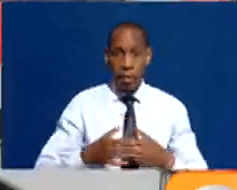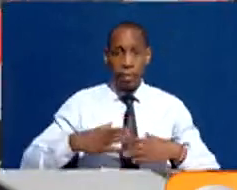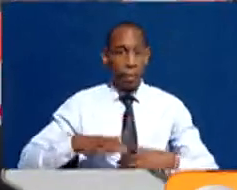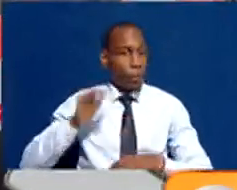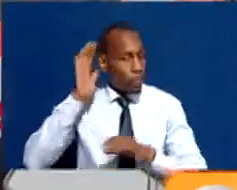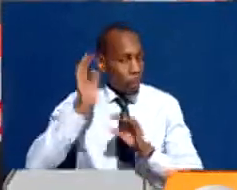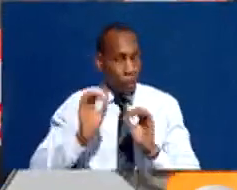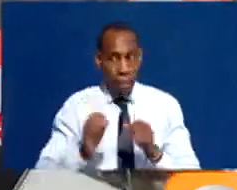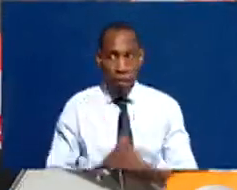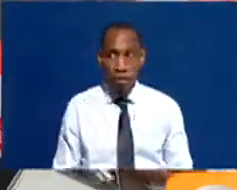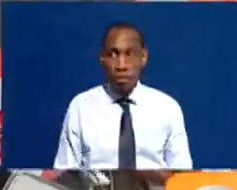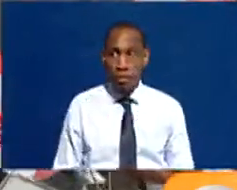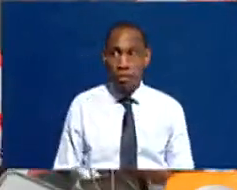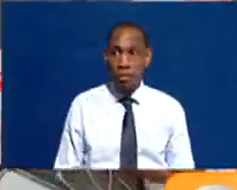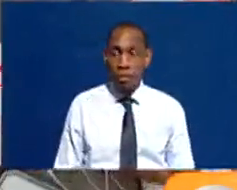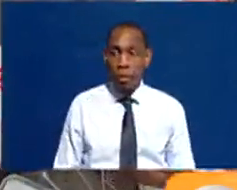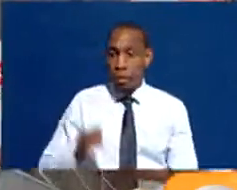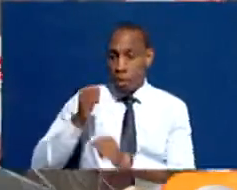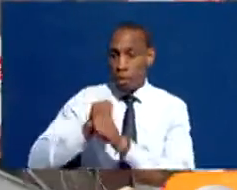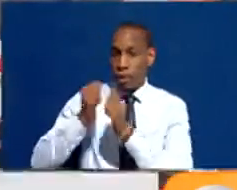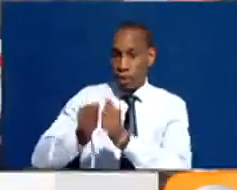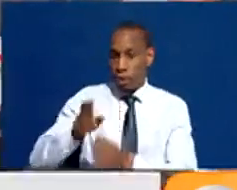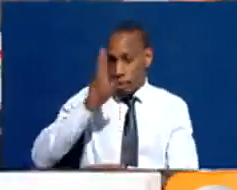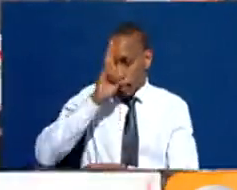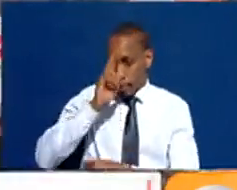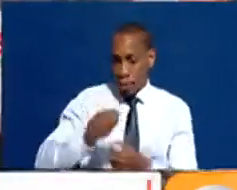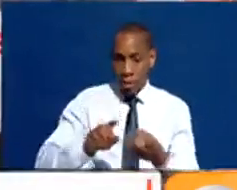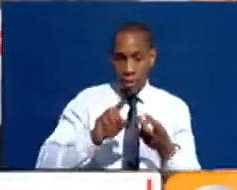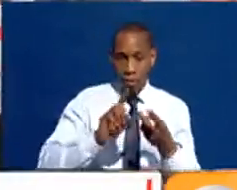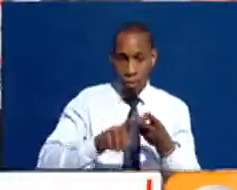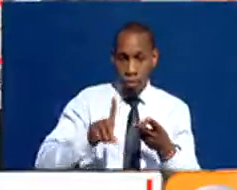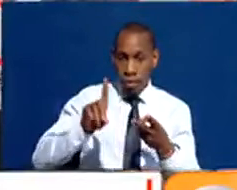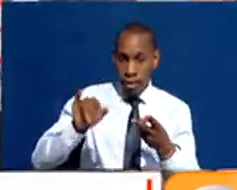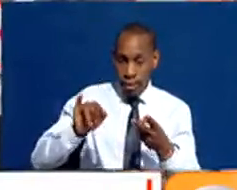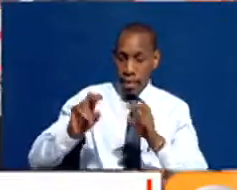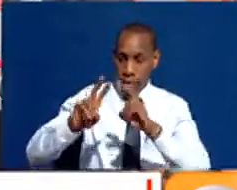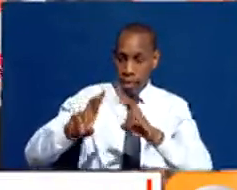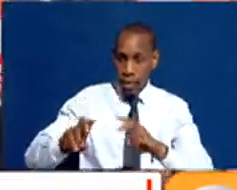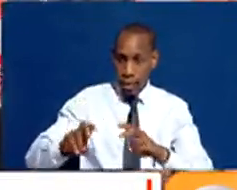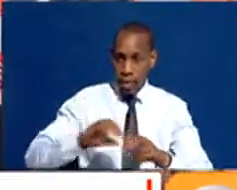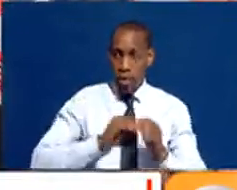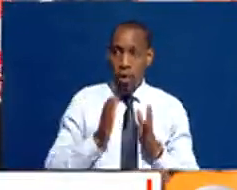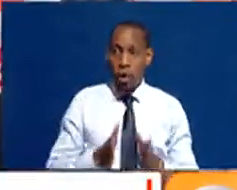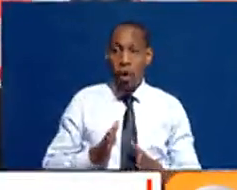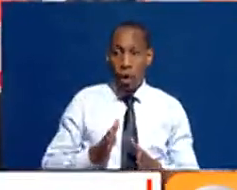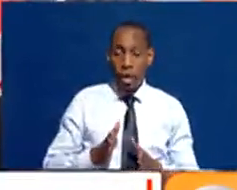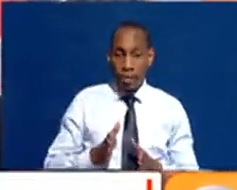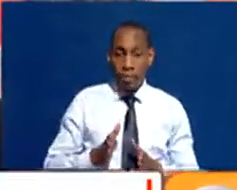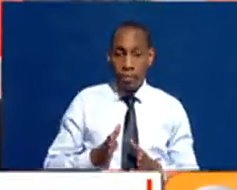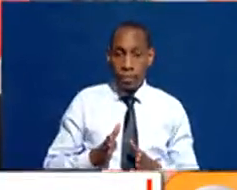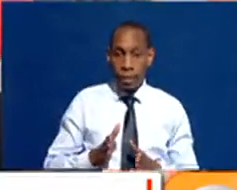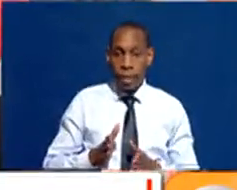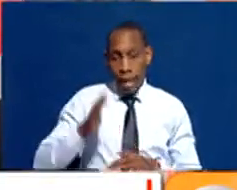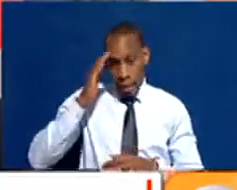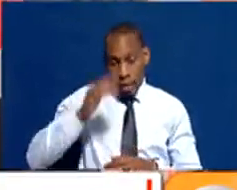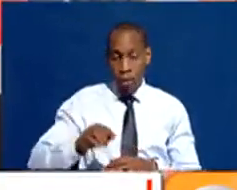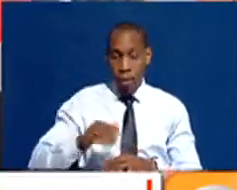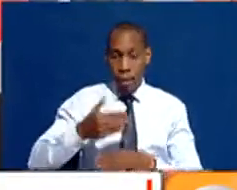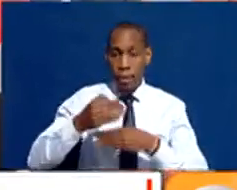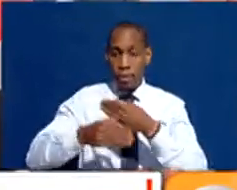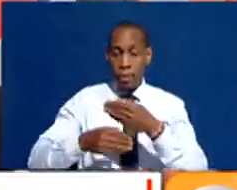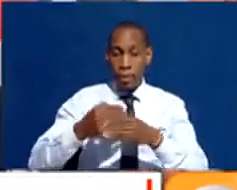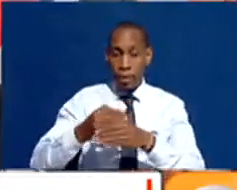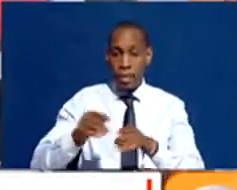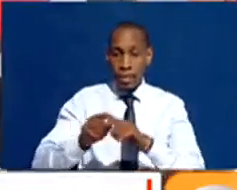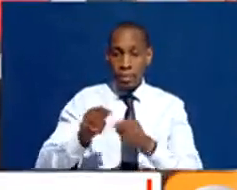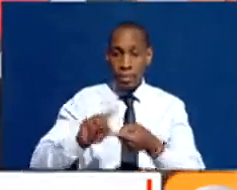defy. We will ask the police and the DCI to find that developer. Who knows, he should not be building a building in this way. The standards